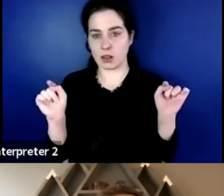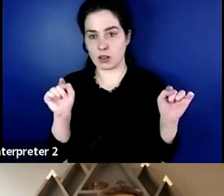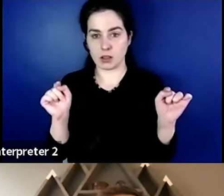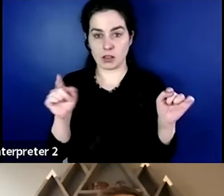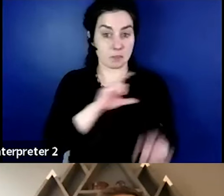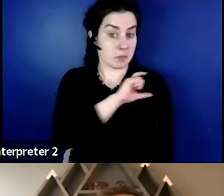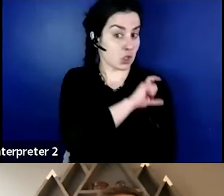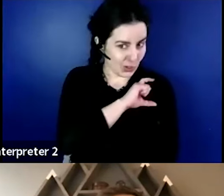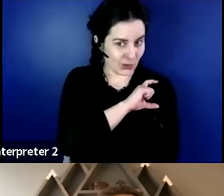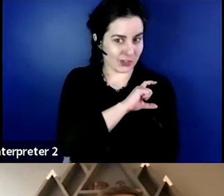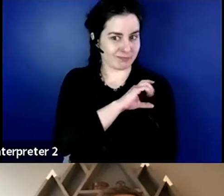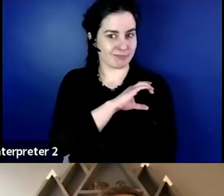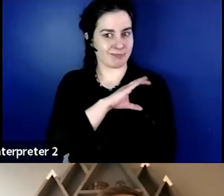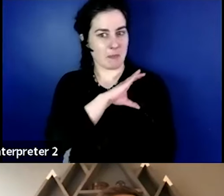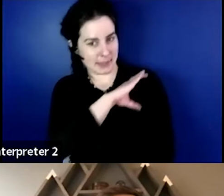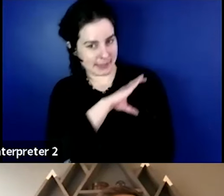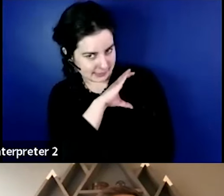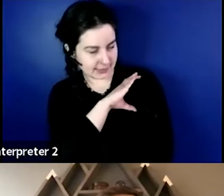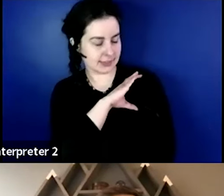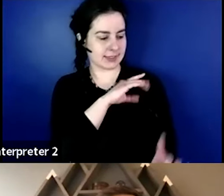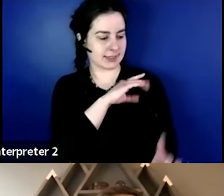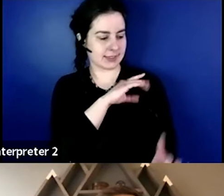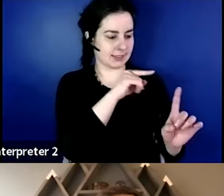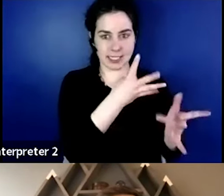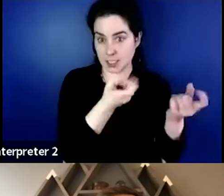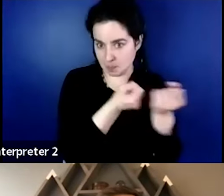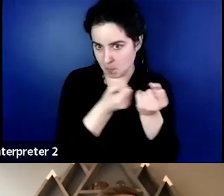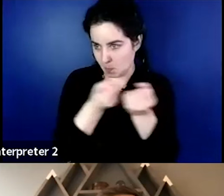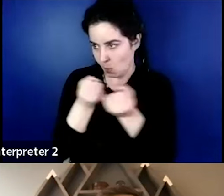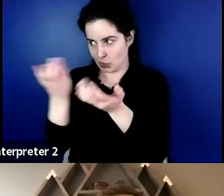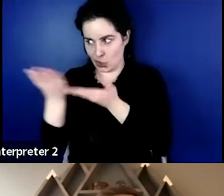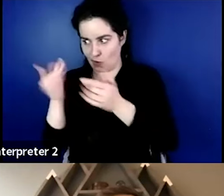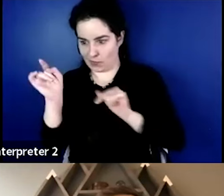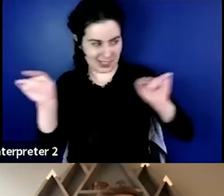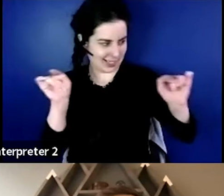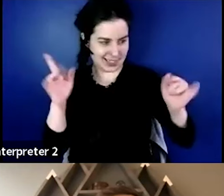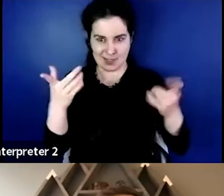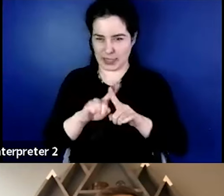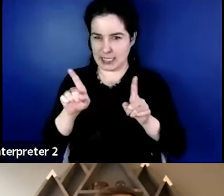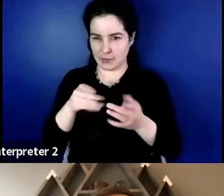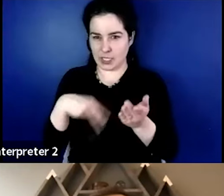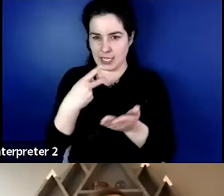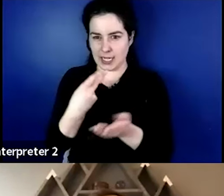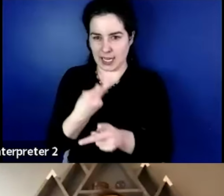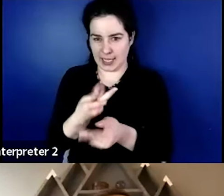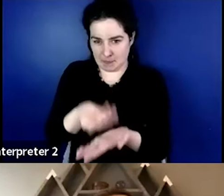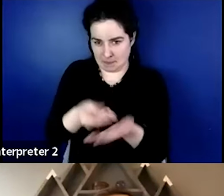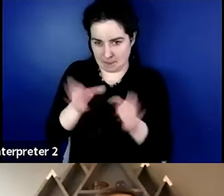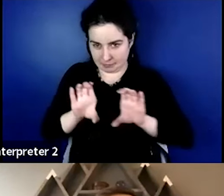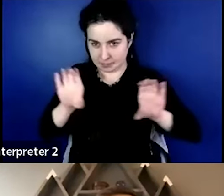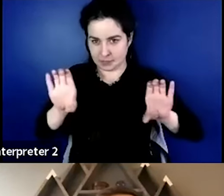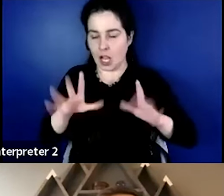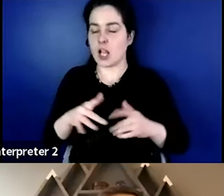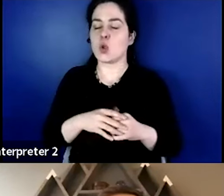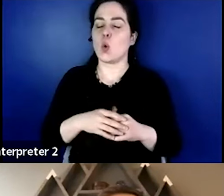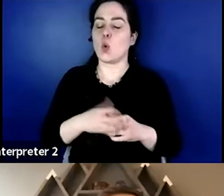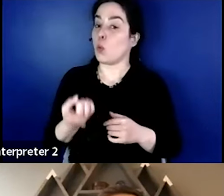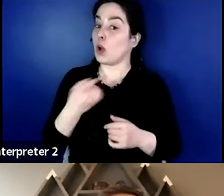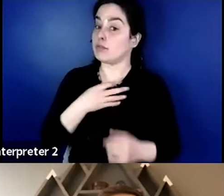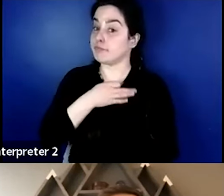security, policing, and some of the support services. And one of the questions is, often on campus,